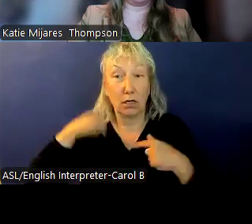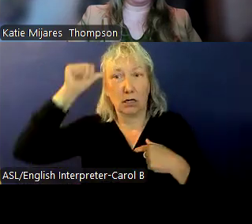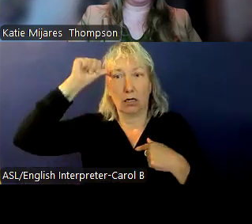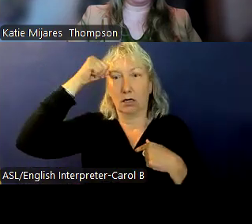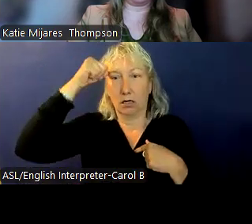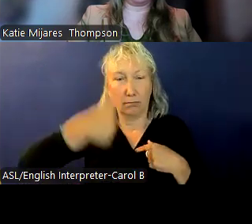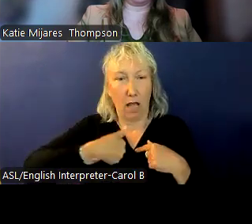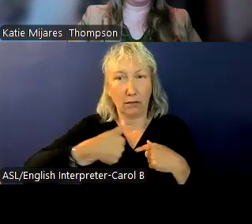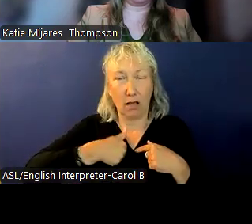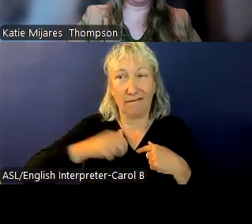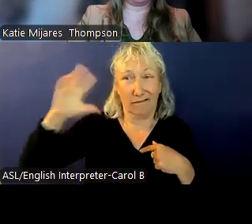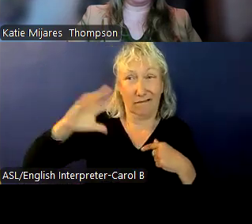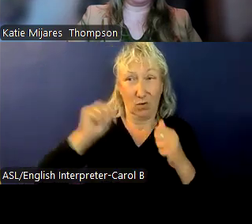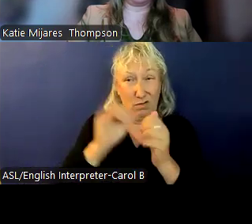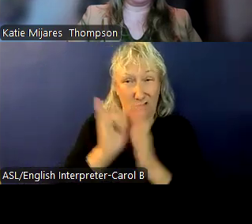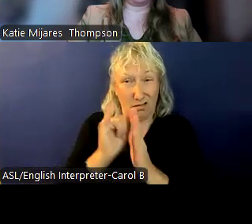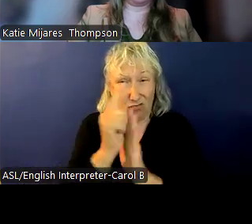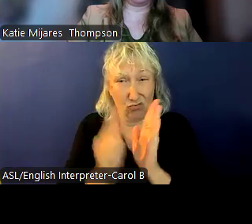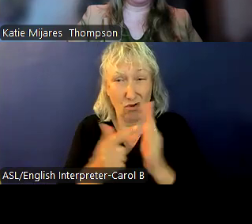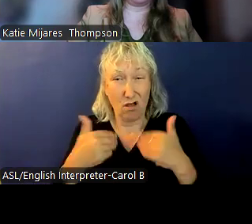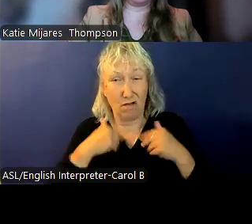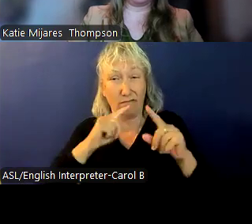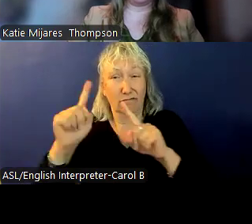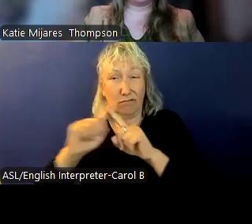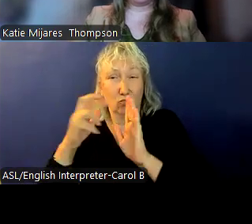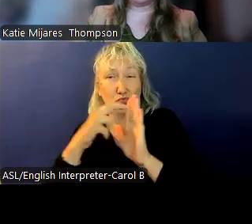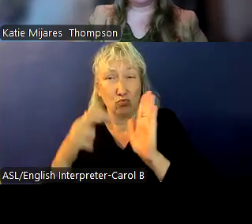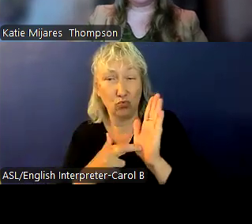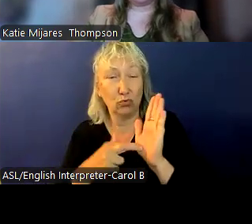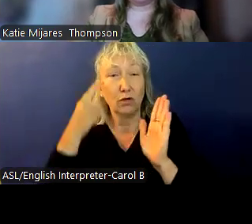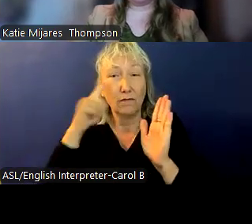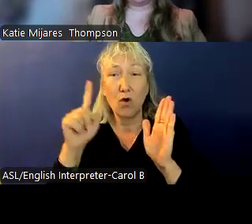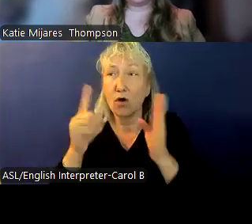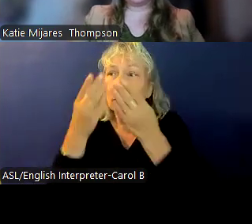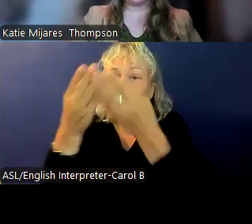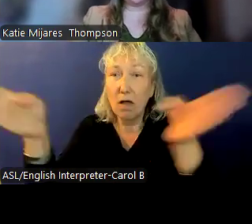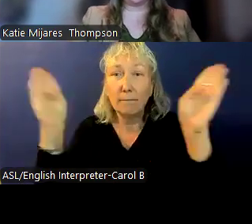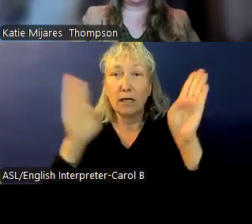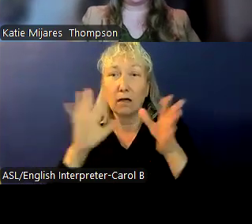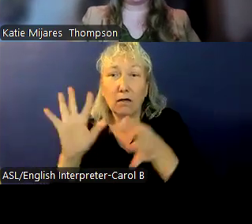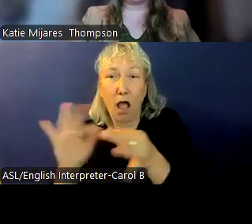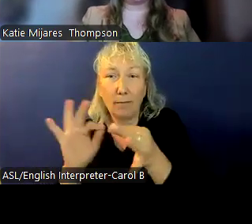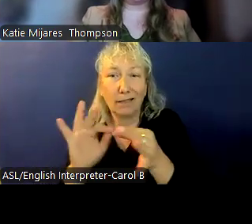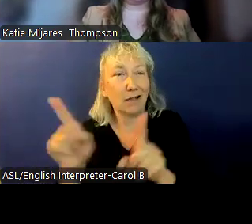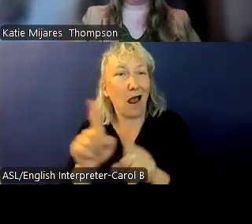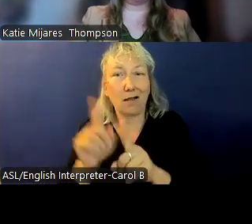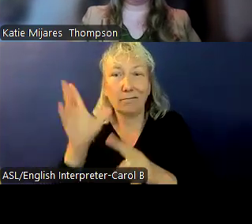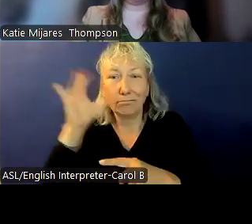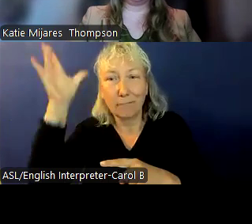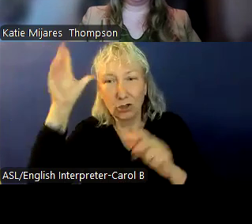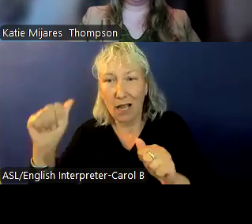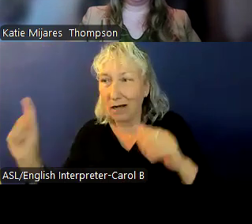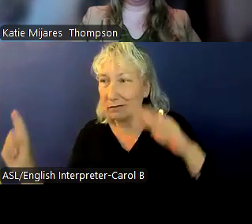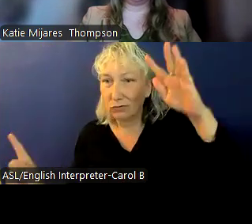rulemaking for the law, there was a public comment period where parents were coming to a field hearing and